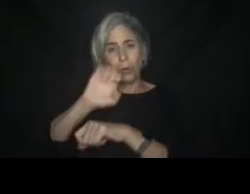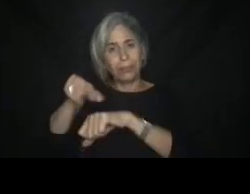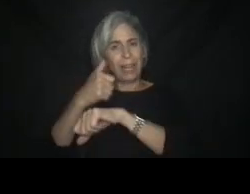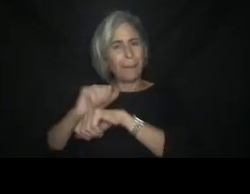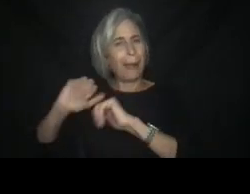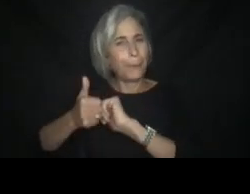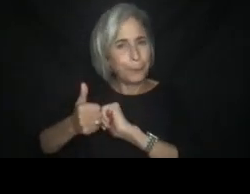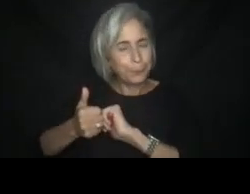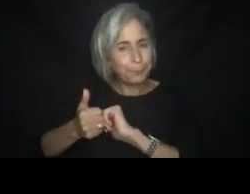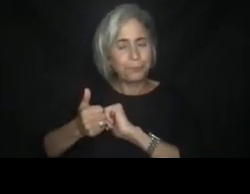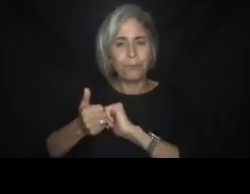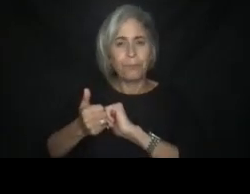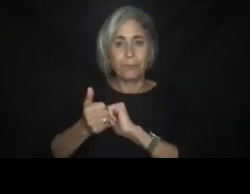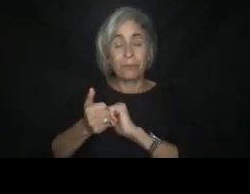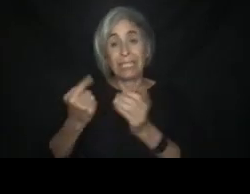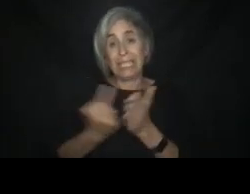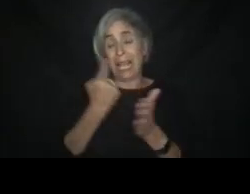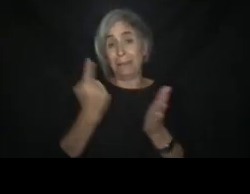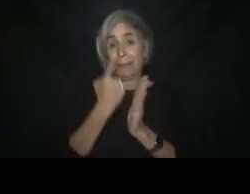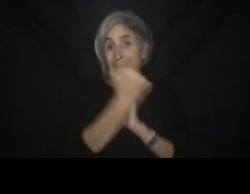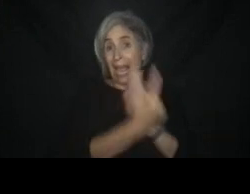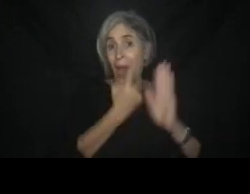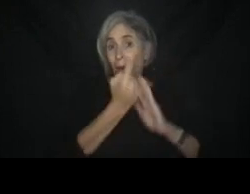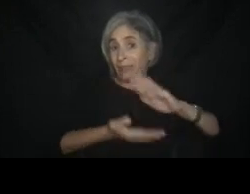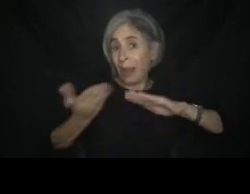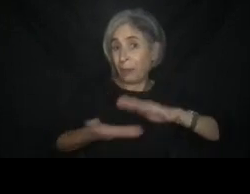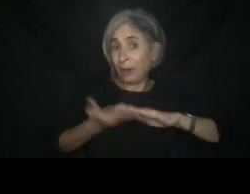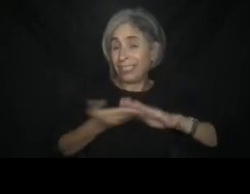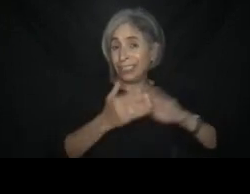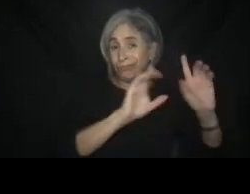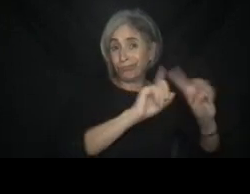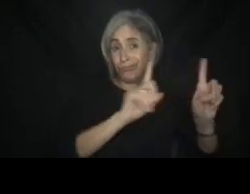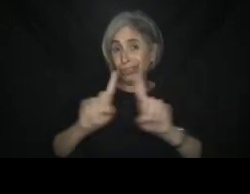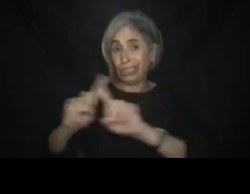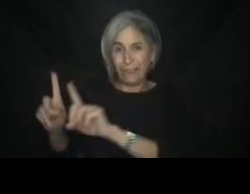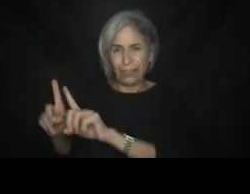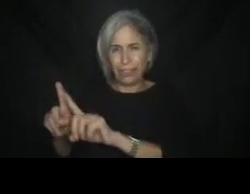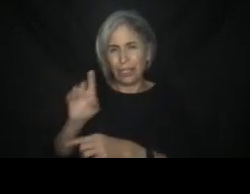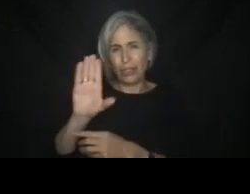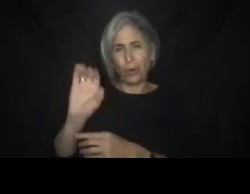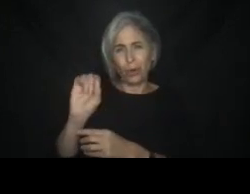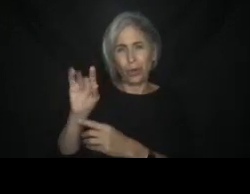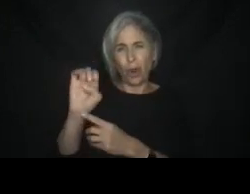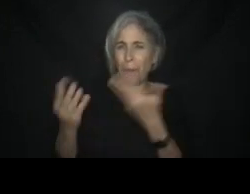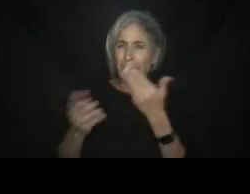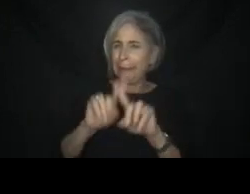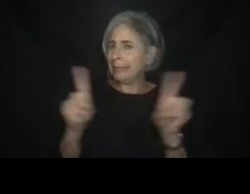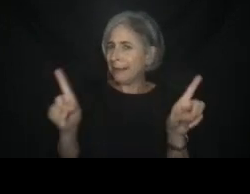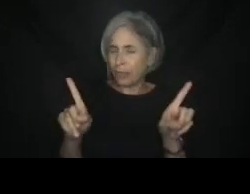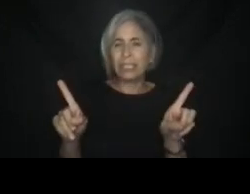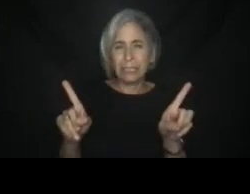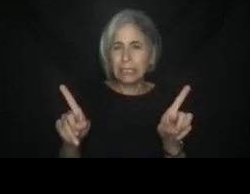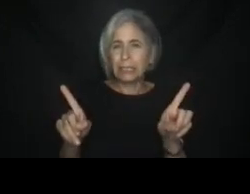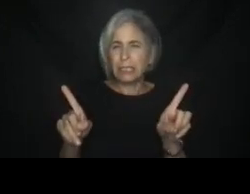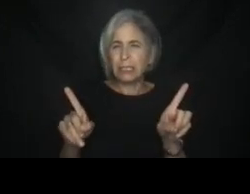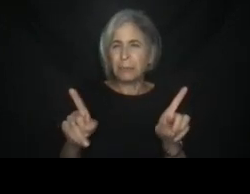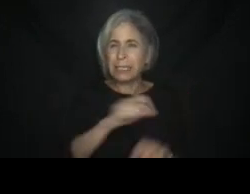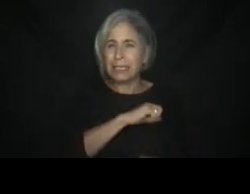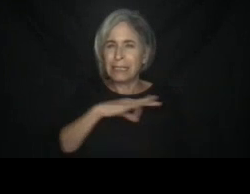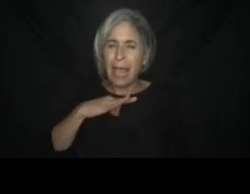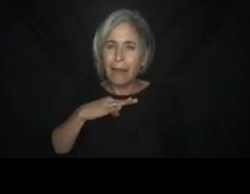what sometimes hours of operation are classified in a different spot than, you know, in your code than in other places. And so it'd just be a good thing for your staff to